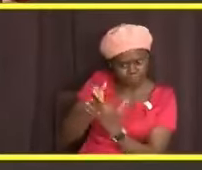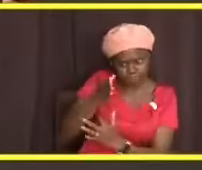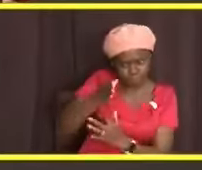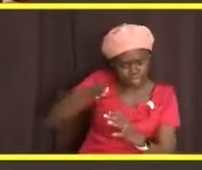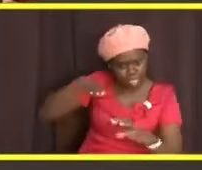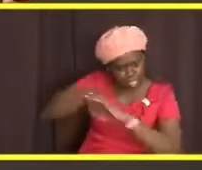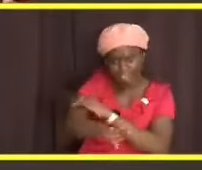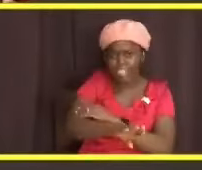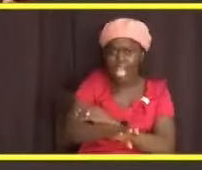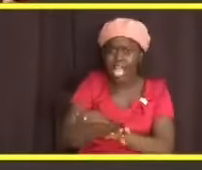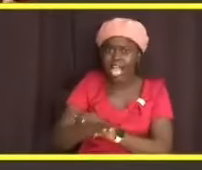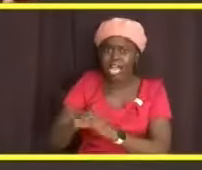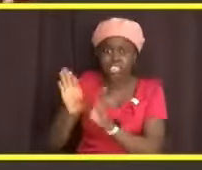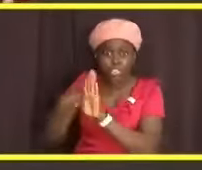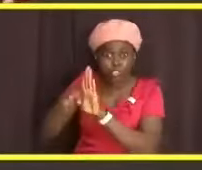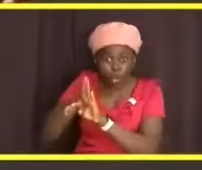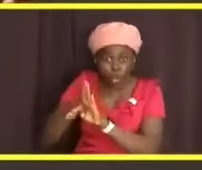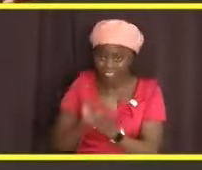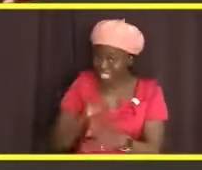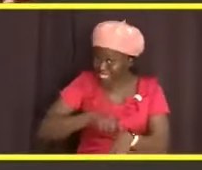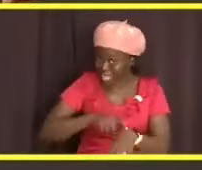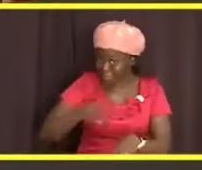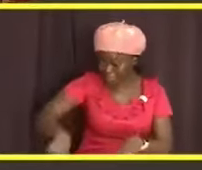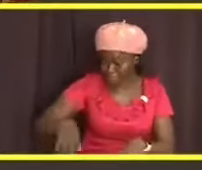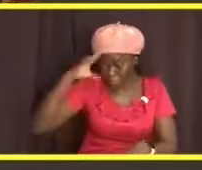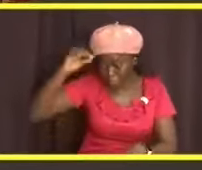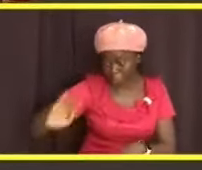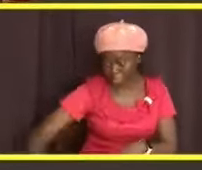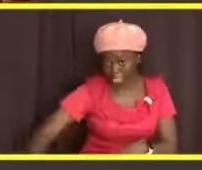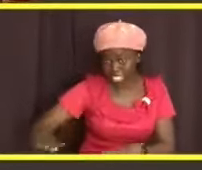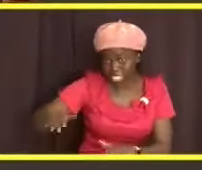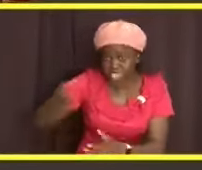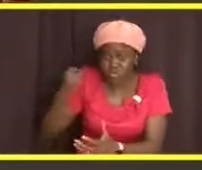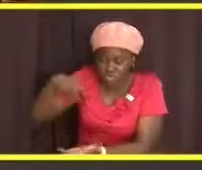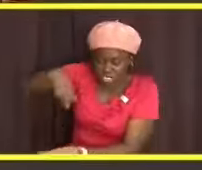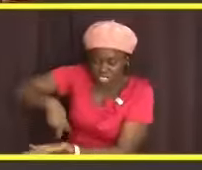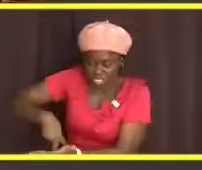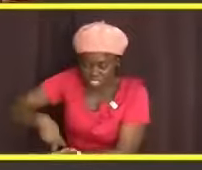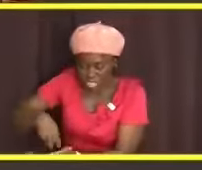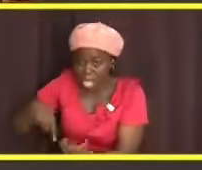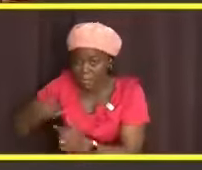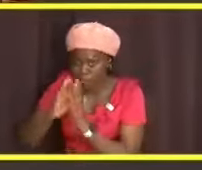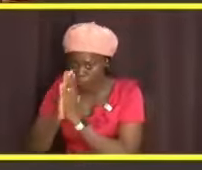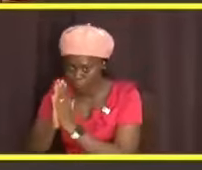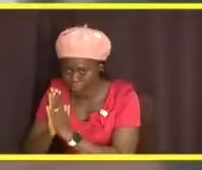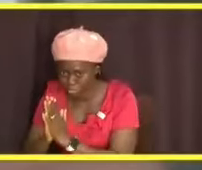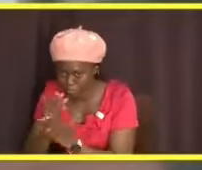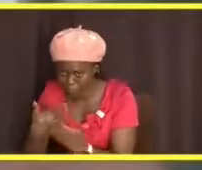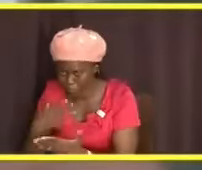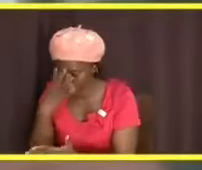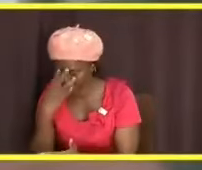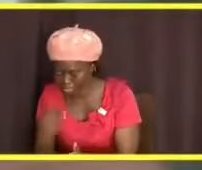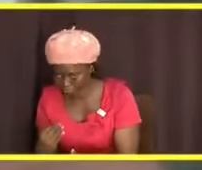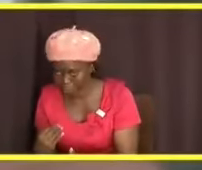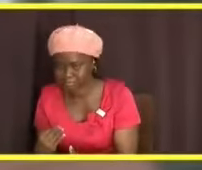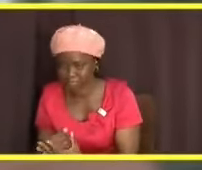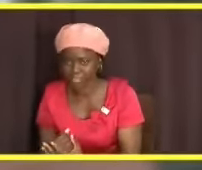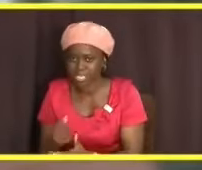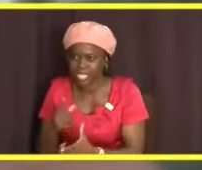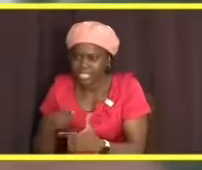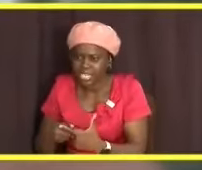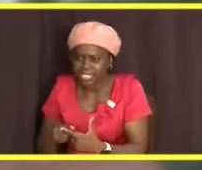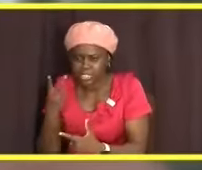Fortunately, this boy was already on his knees. He was just about to pray to go to bed. And then he lifted his